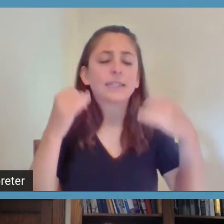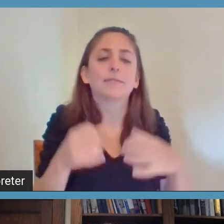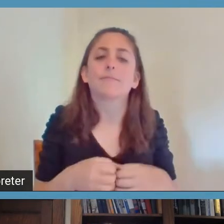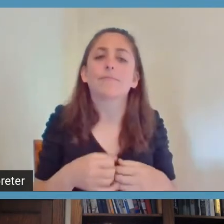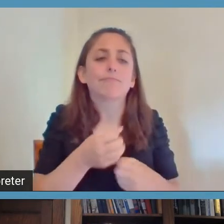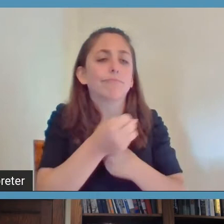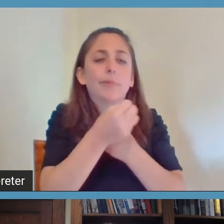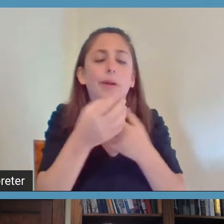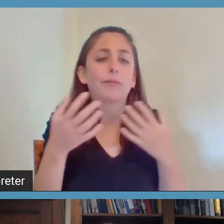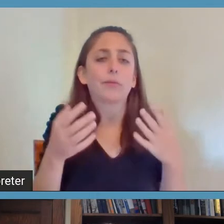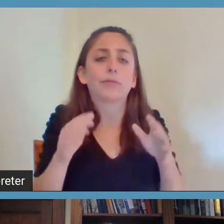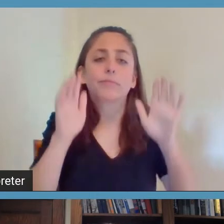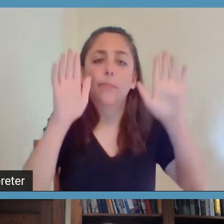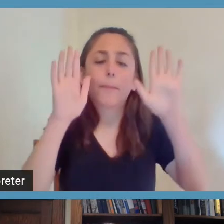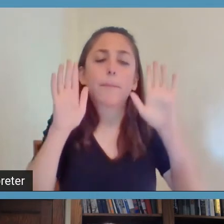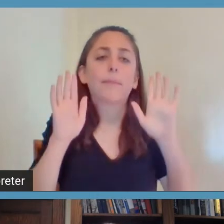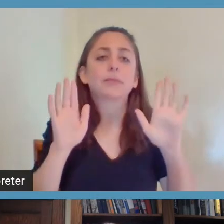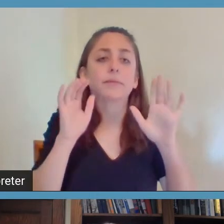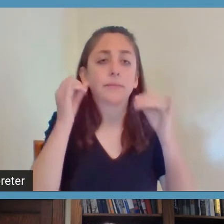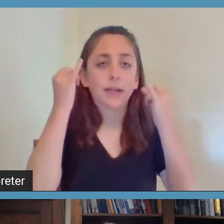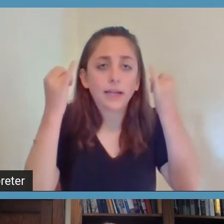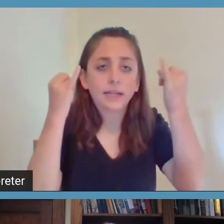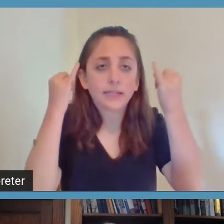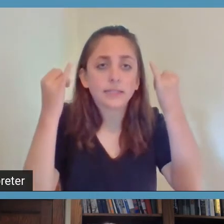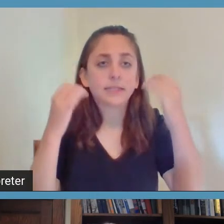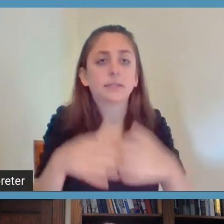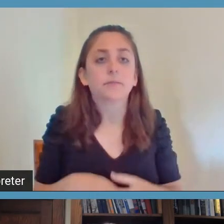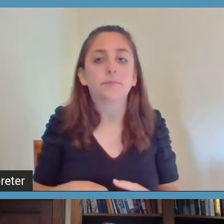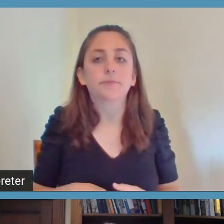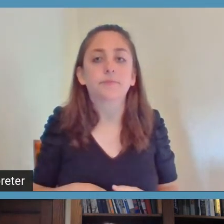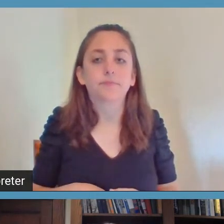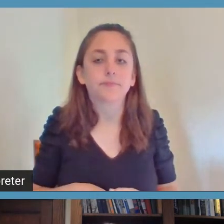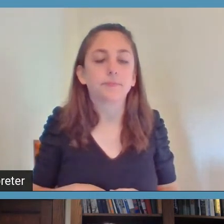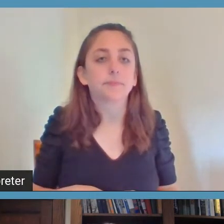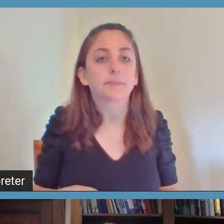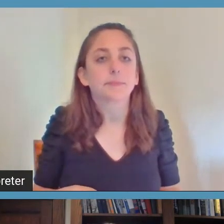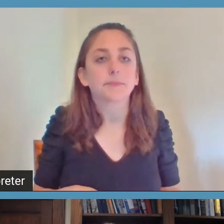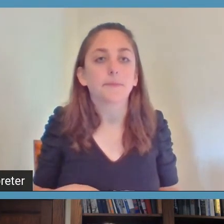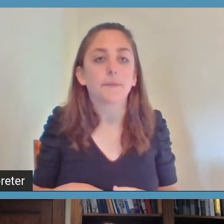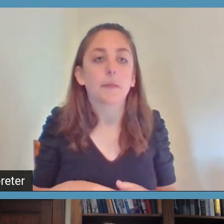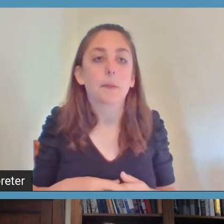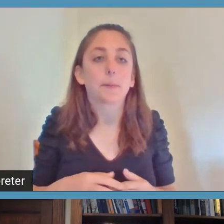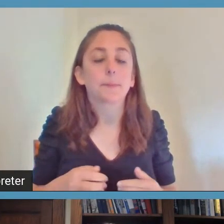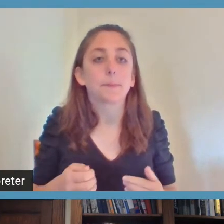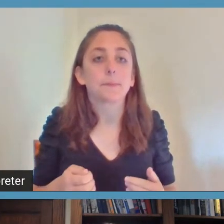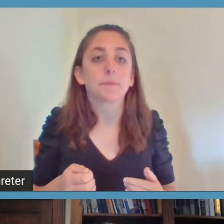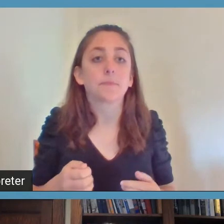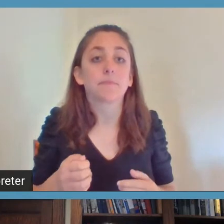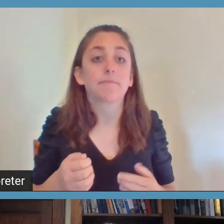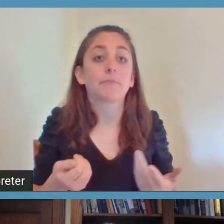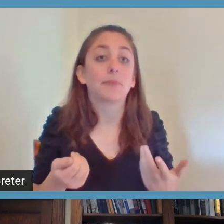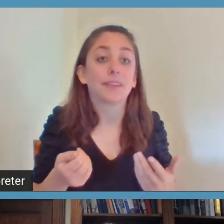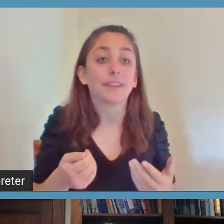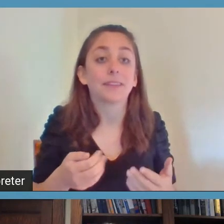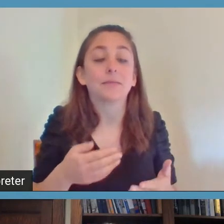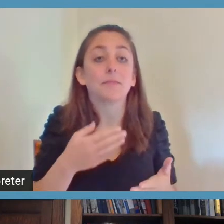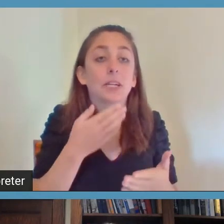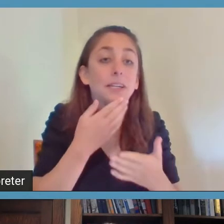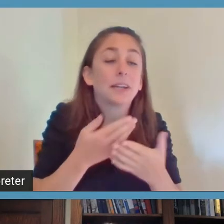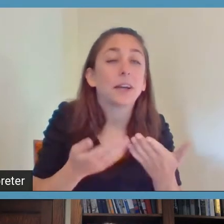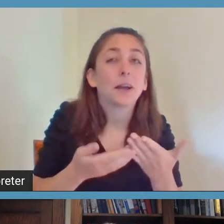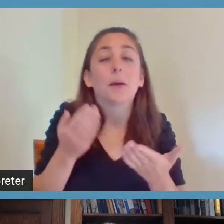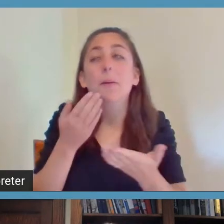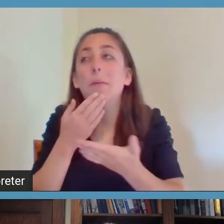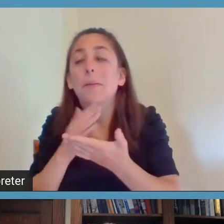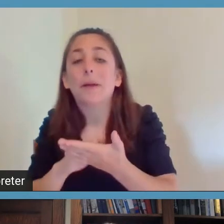sort of presented them to a group of constituents of the Vermont Historical Society, close friends. And fortunately slash unfortunately, the podcast was